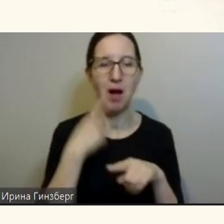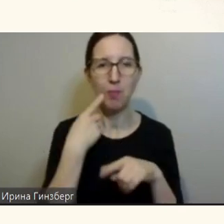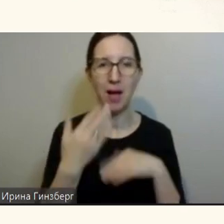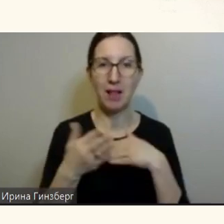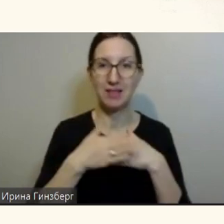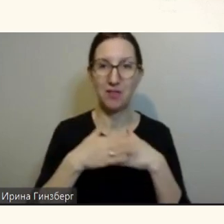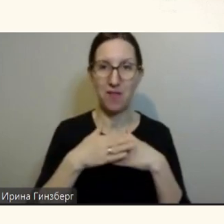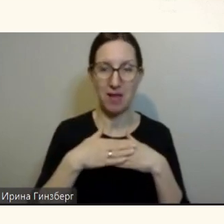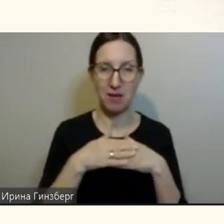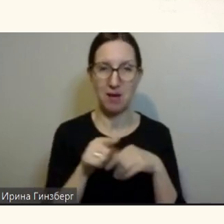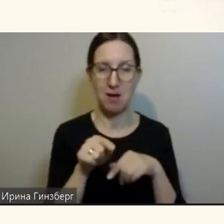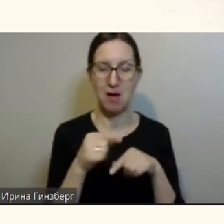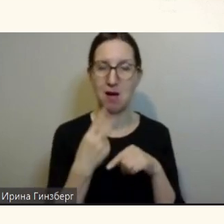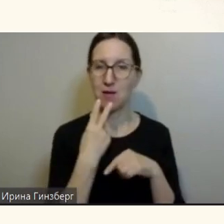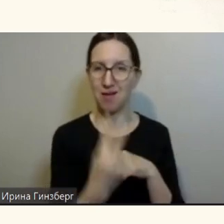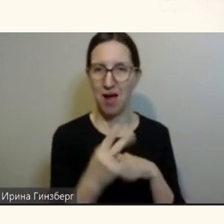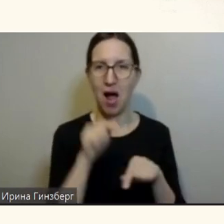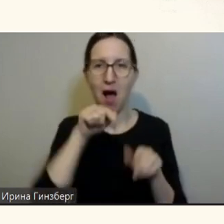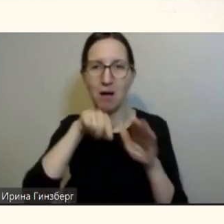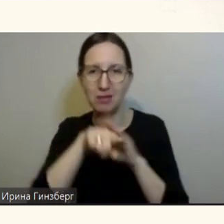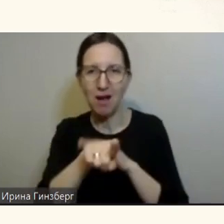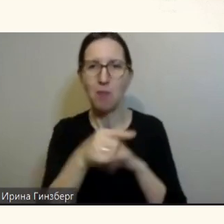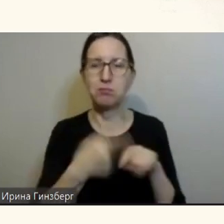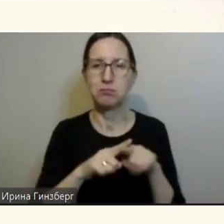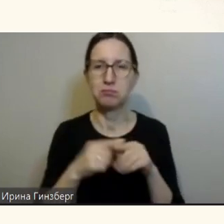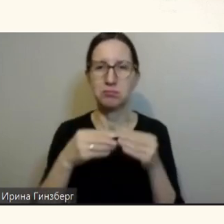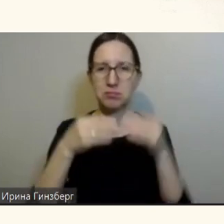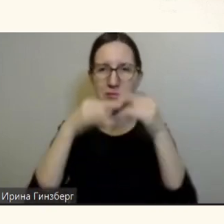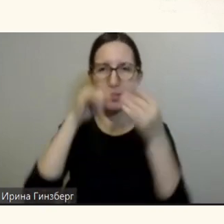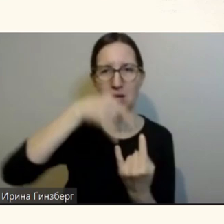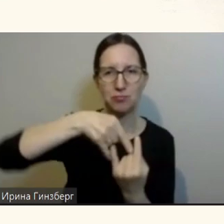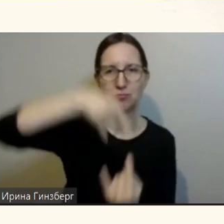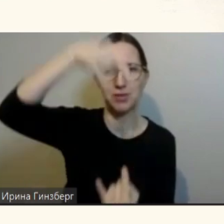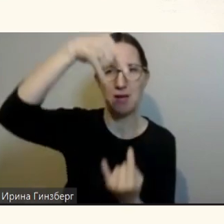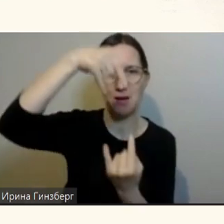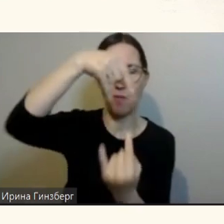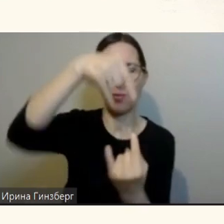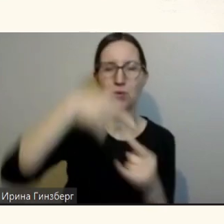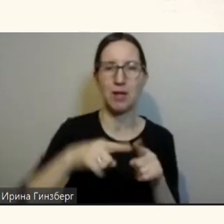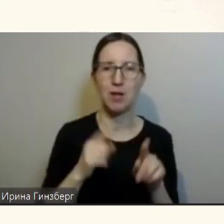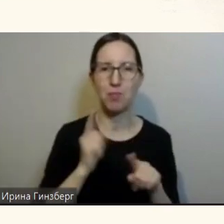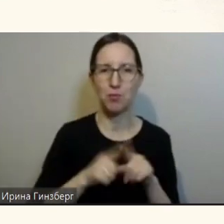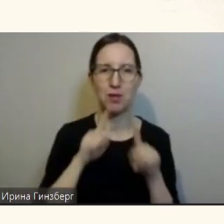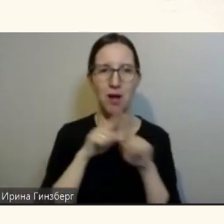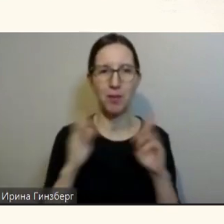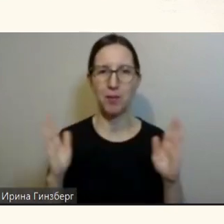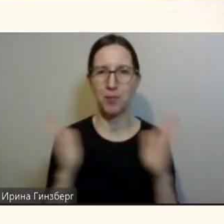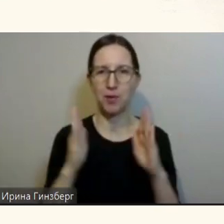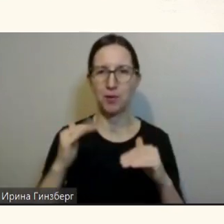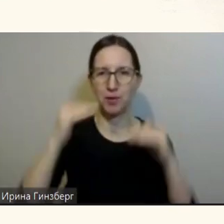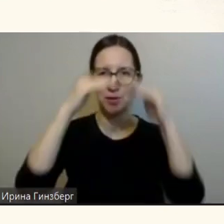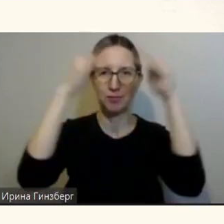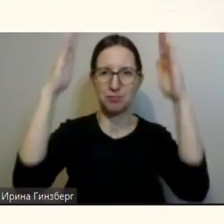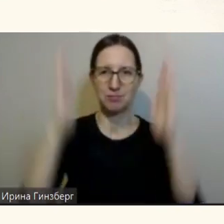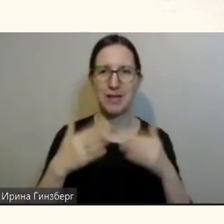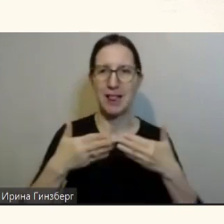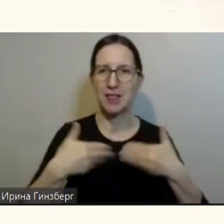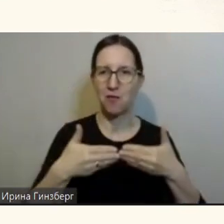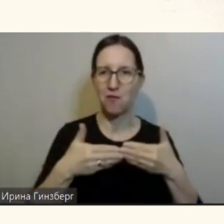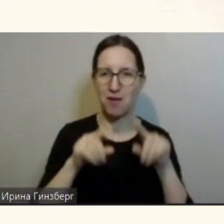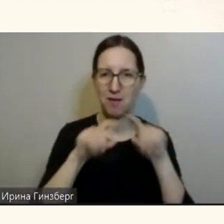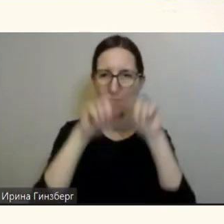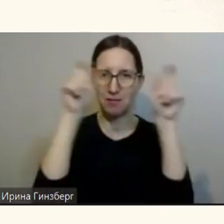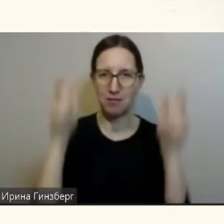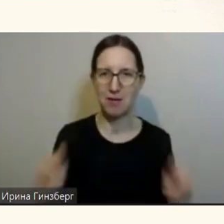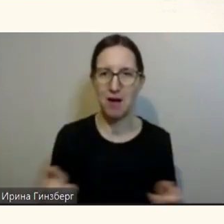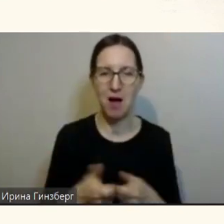you know, not just when you're inside the room, but it needs to create a harmonious whole. And so behind